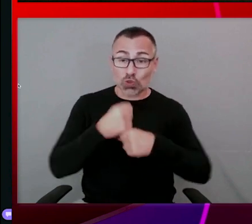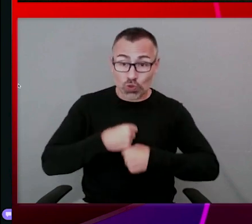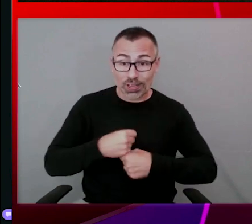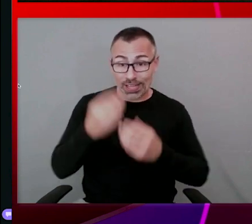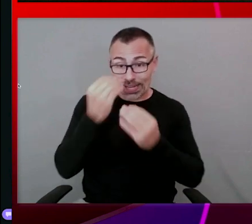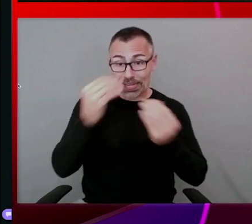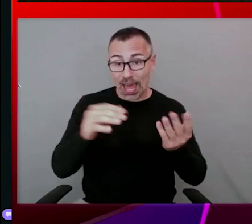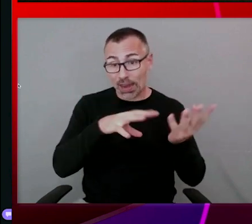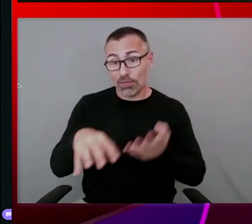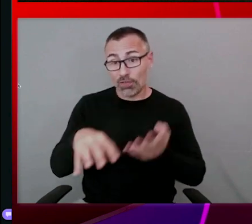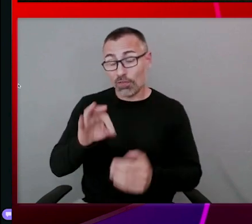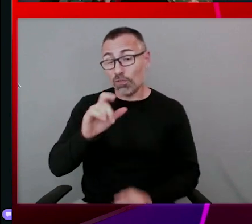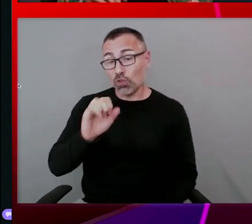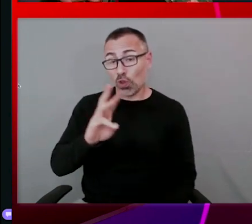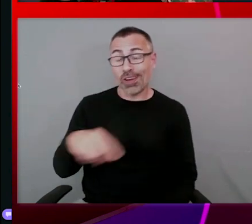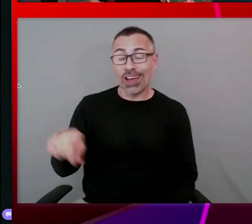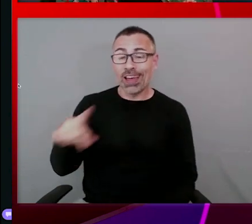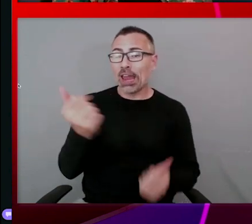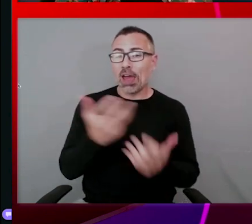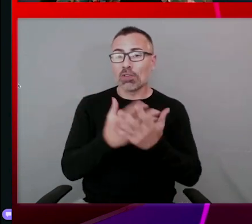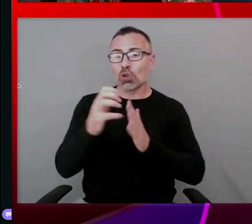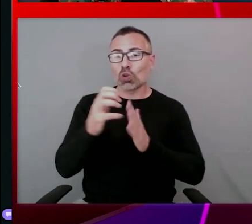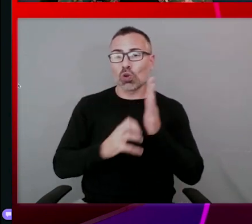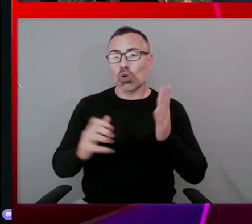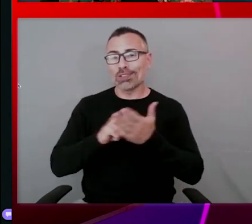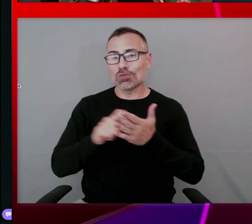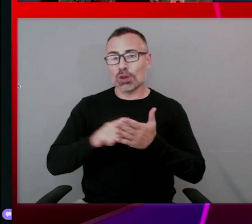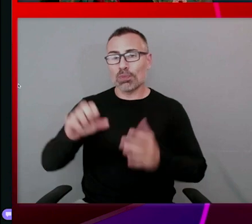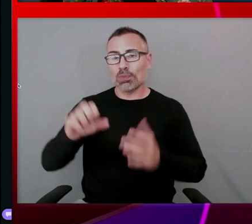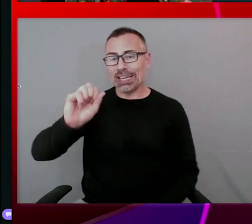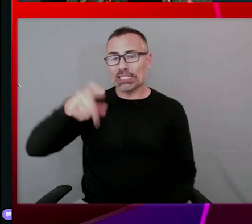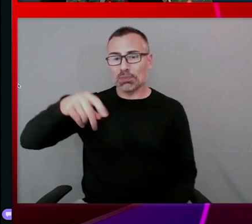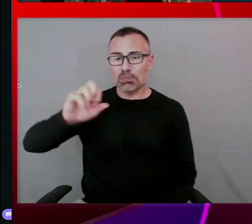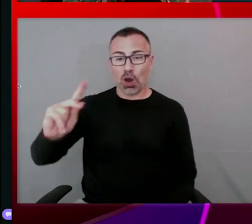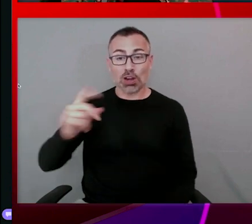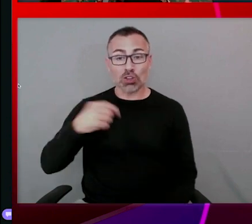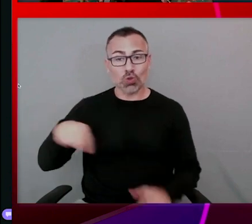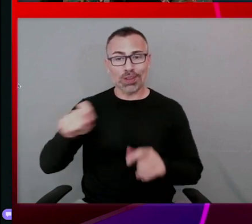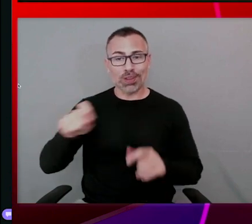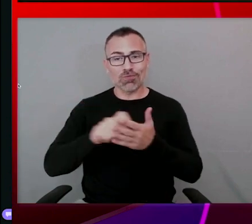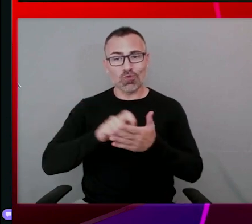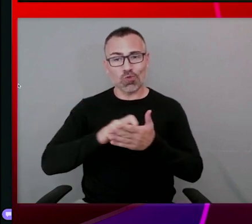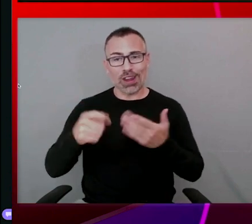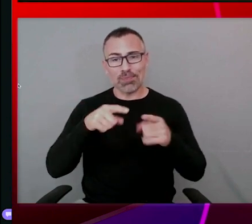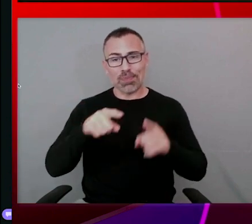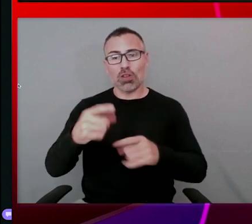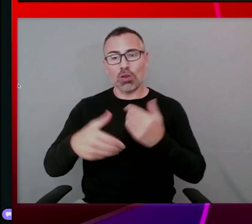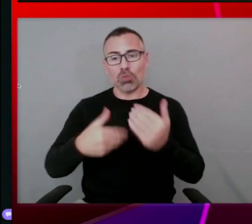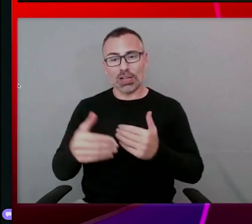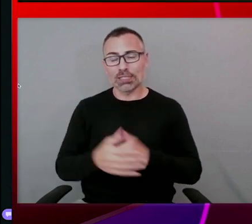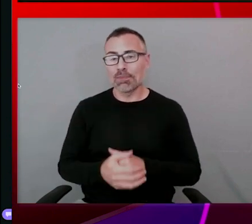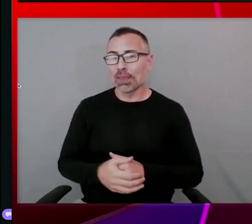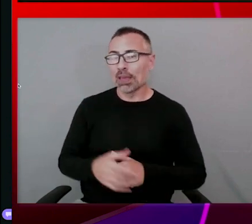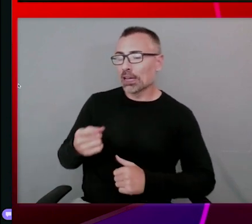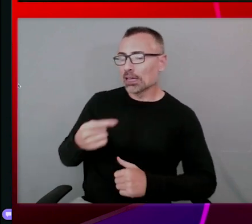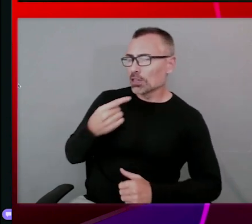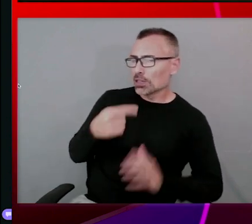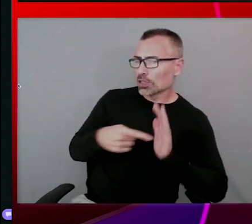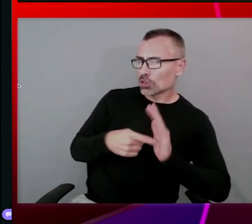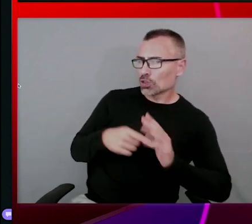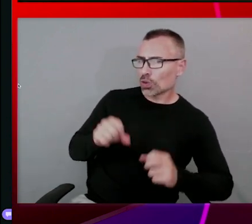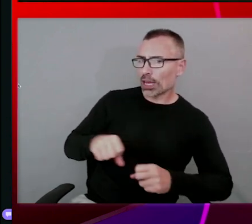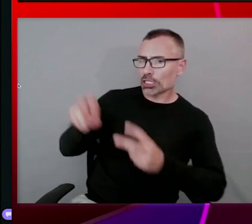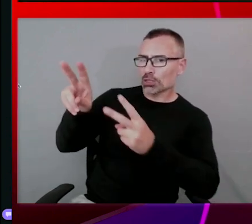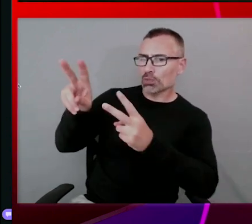So that's why we can run it in parallel processing. Exactly. That's cool. And scale so it. you showed exporting that S3 and just